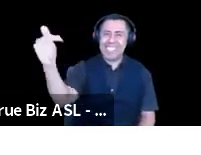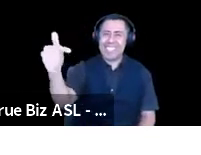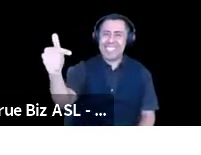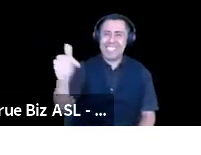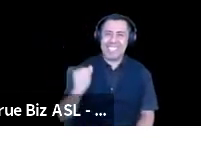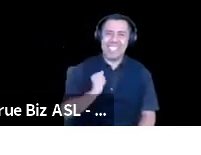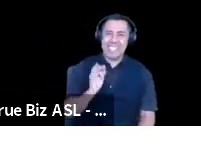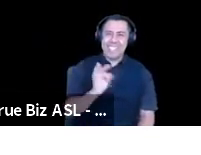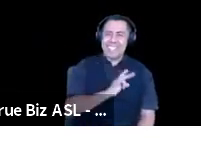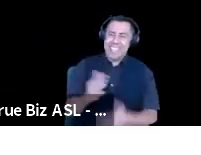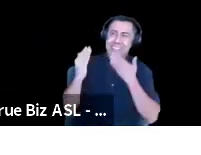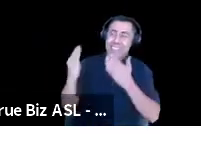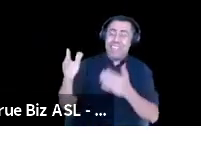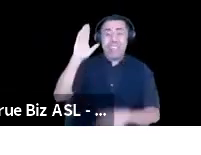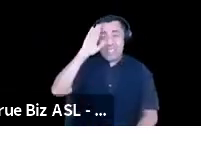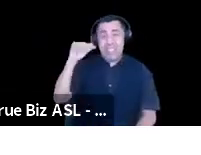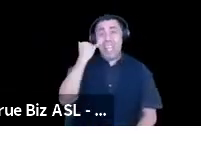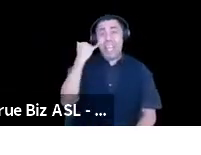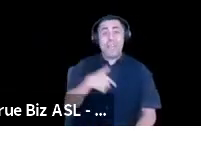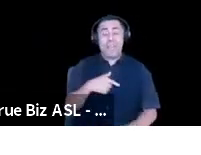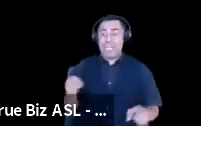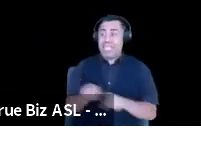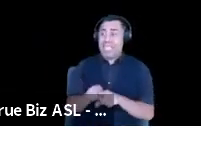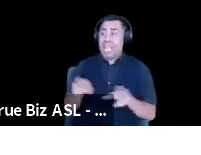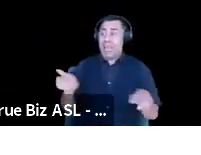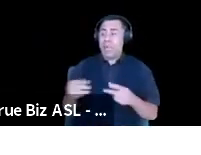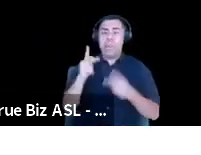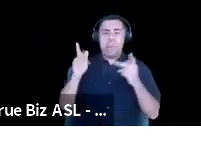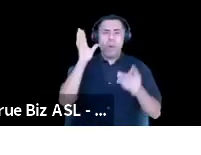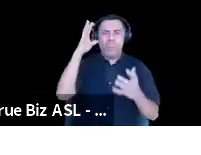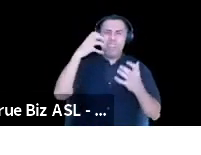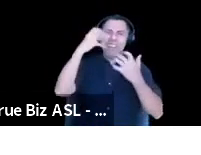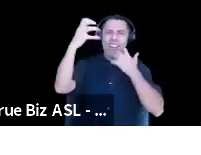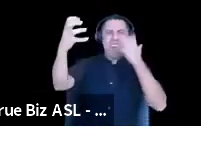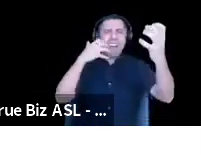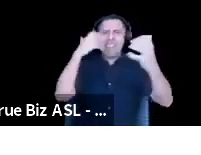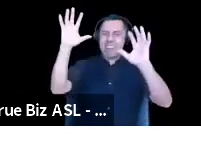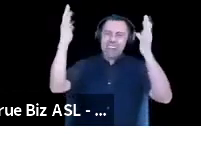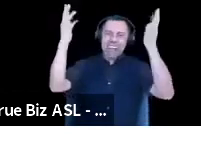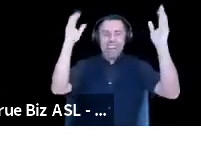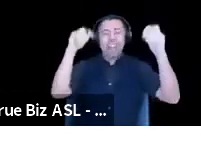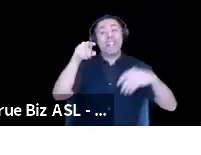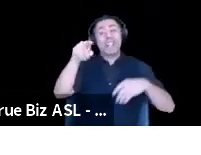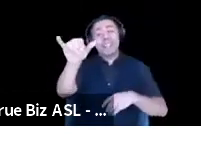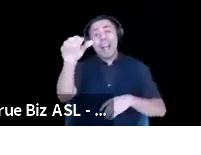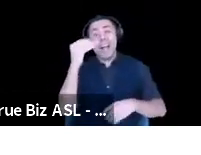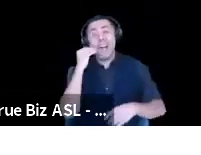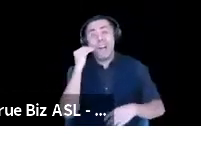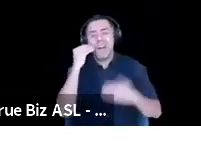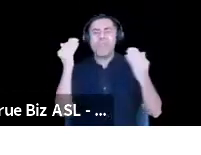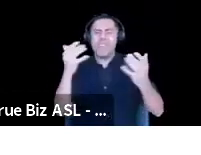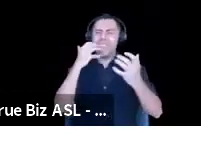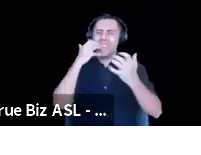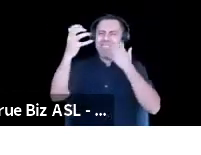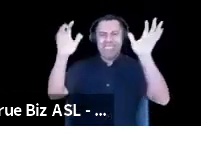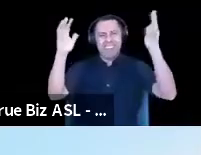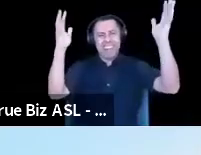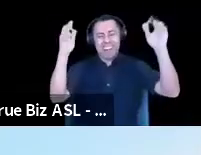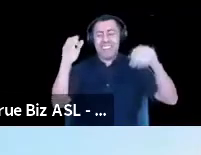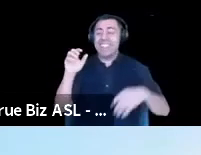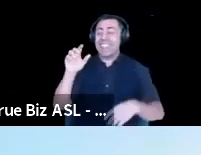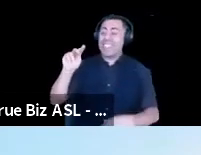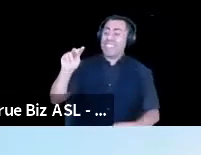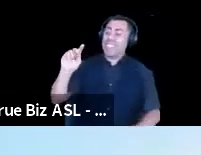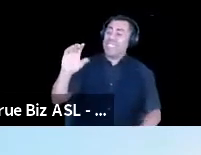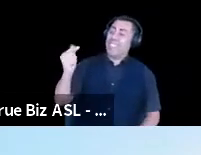wildly. And so just do that at home, cheer. The staff has worked countless hours to